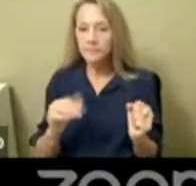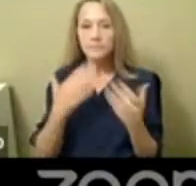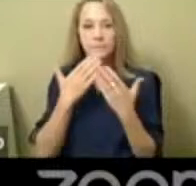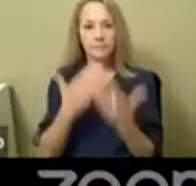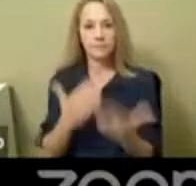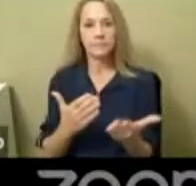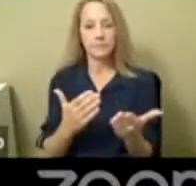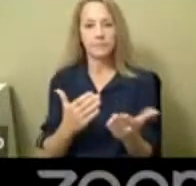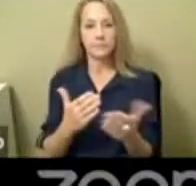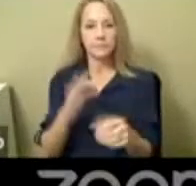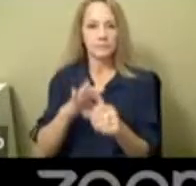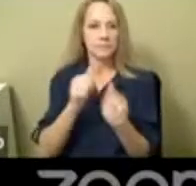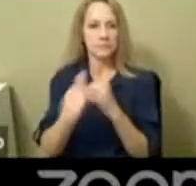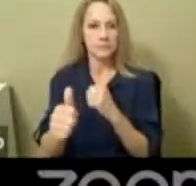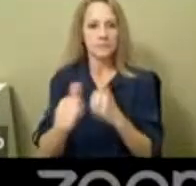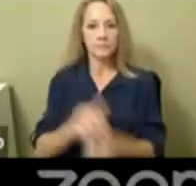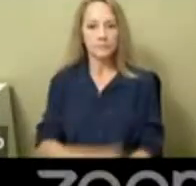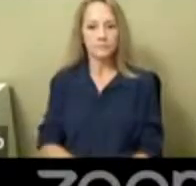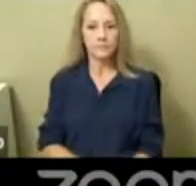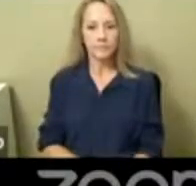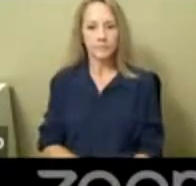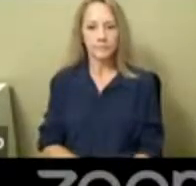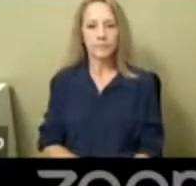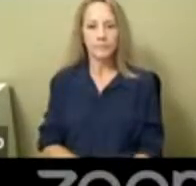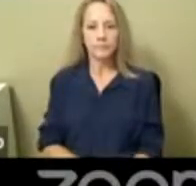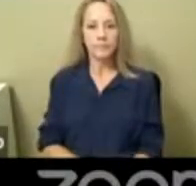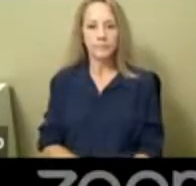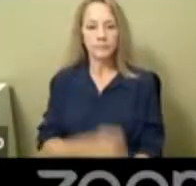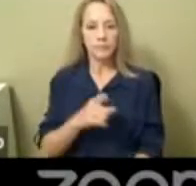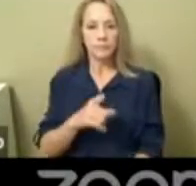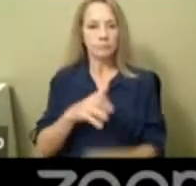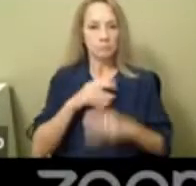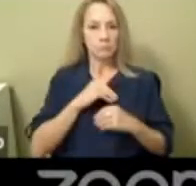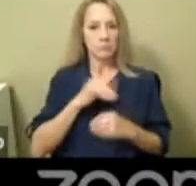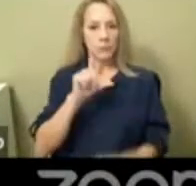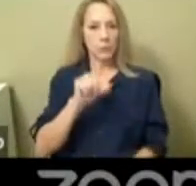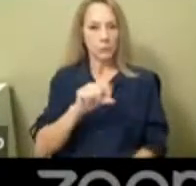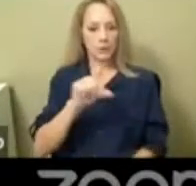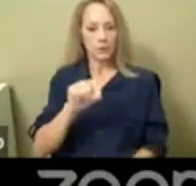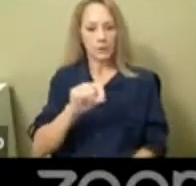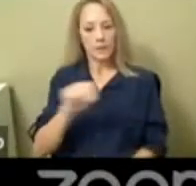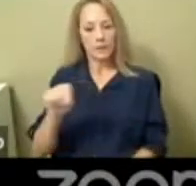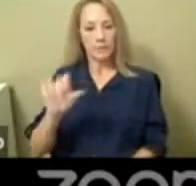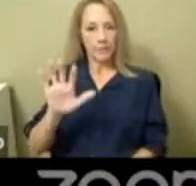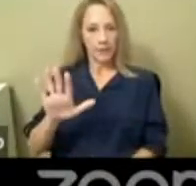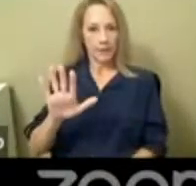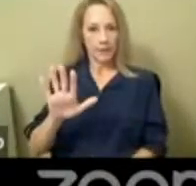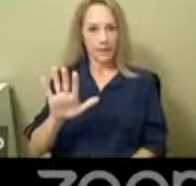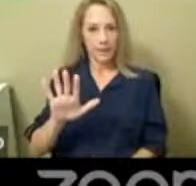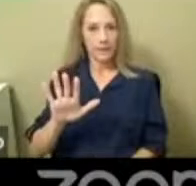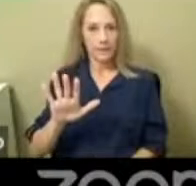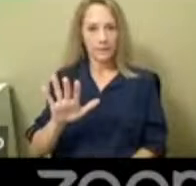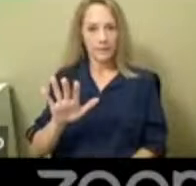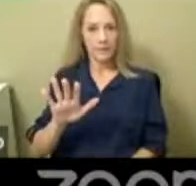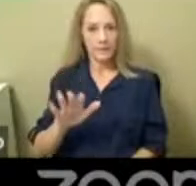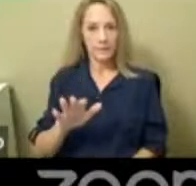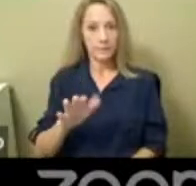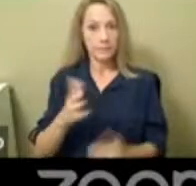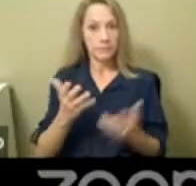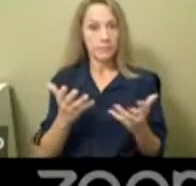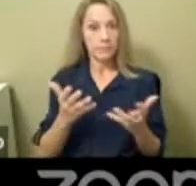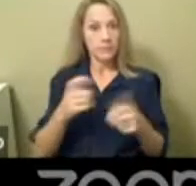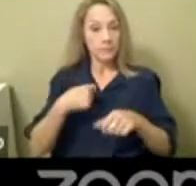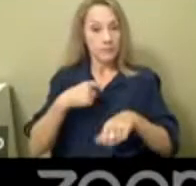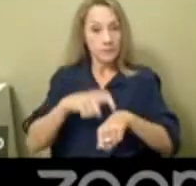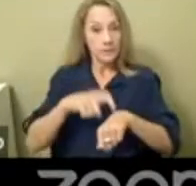Well, thank you. You have adopted a continuation of 2020-5. Is there a time limit